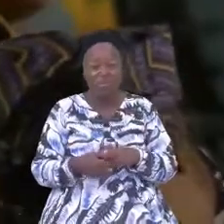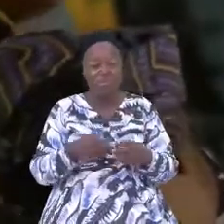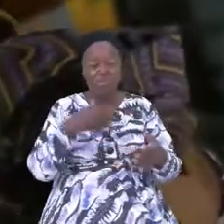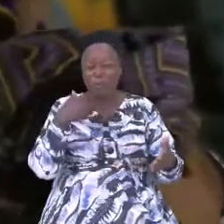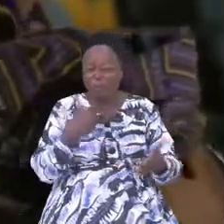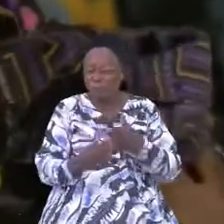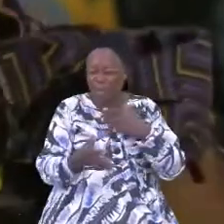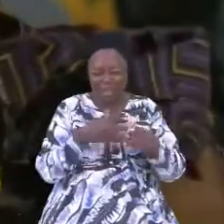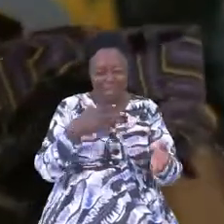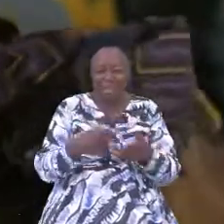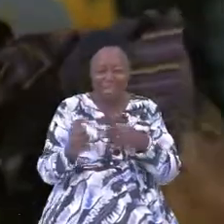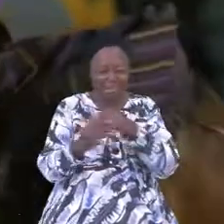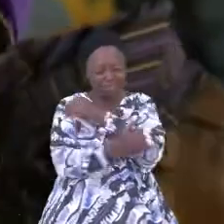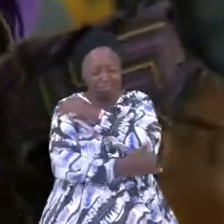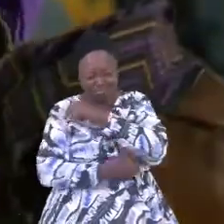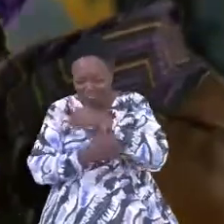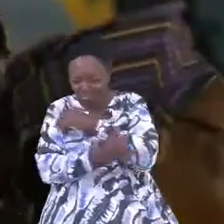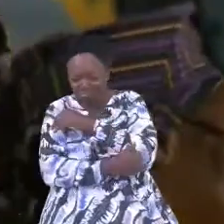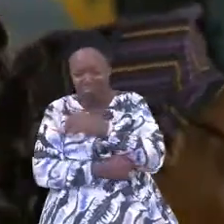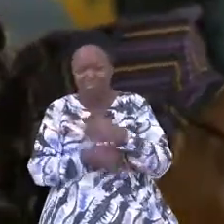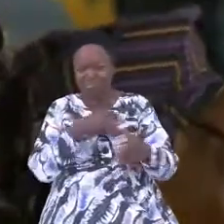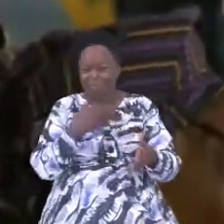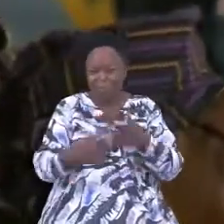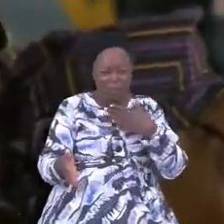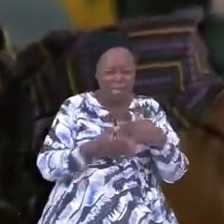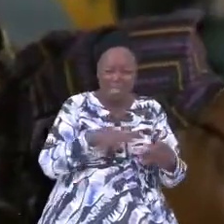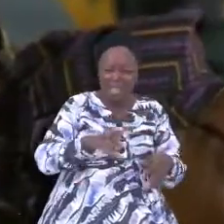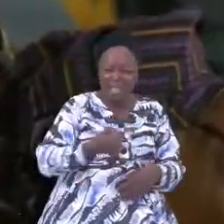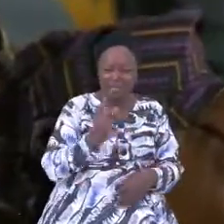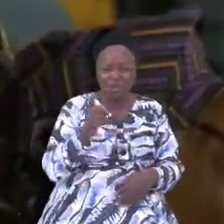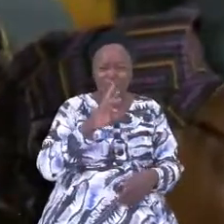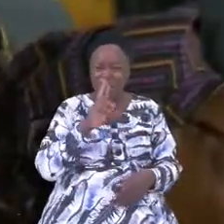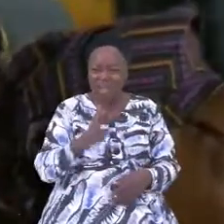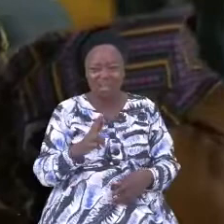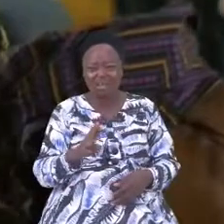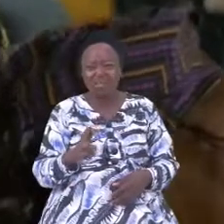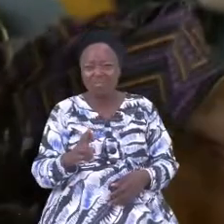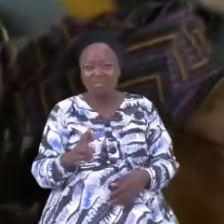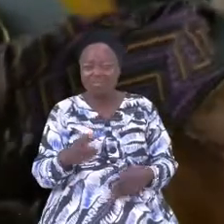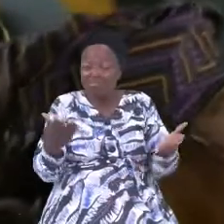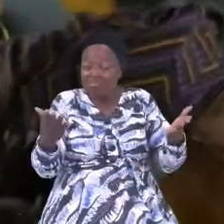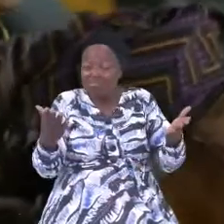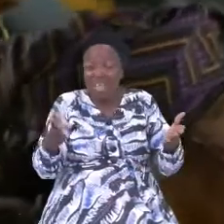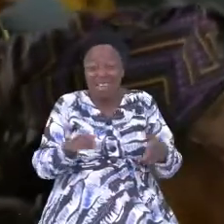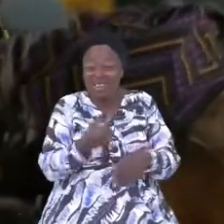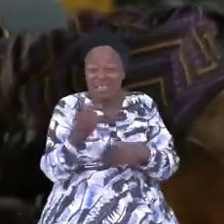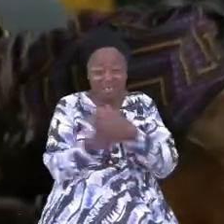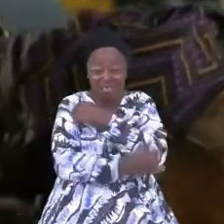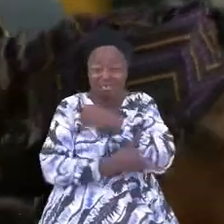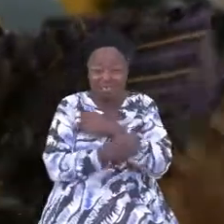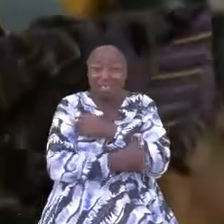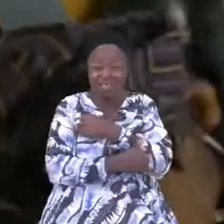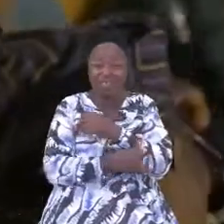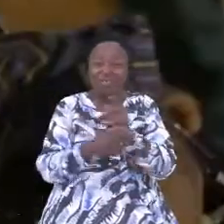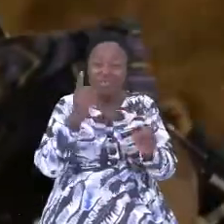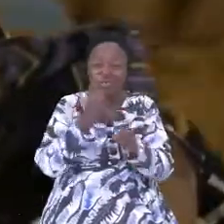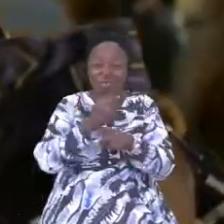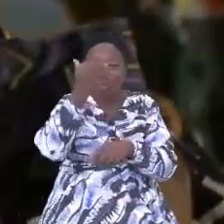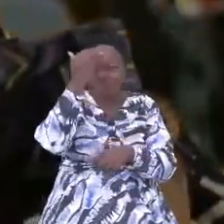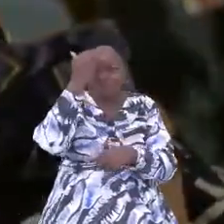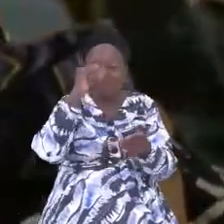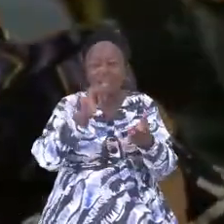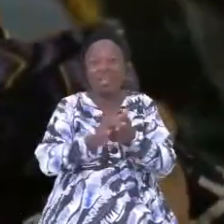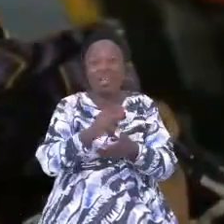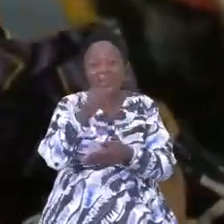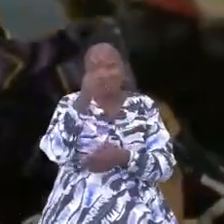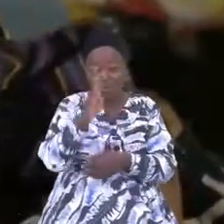distance, Australia, Israel, Japan, Russia, everywhere in the